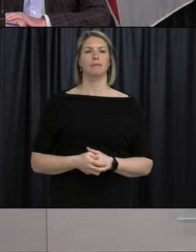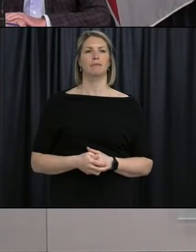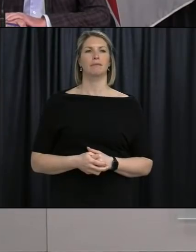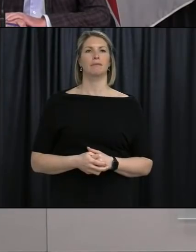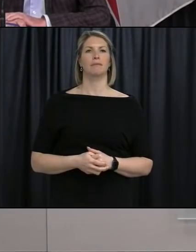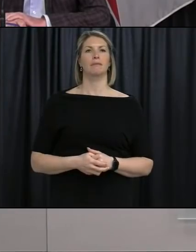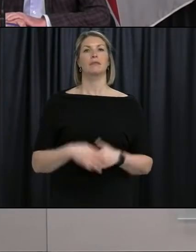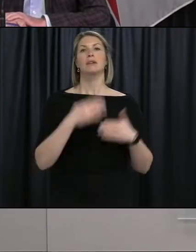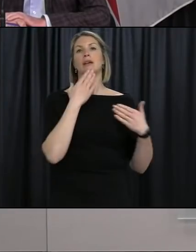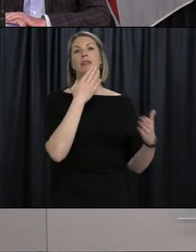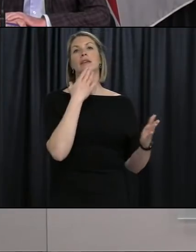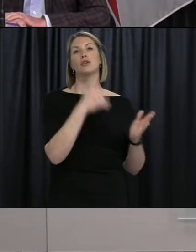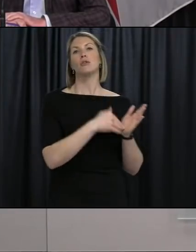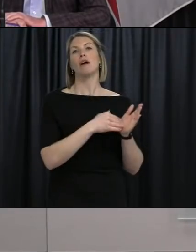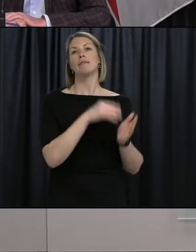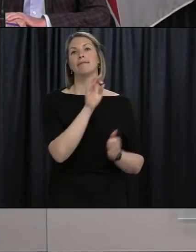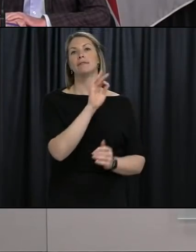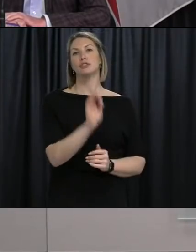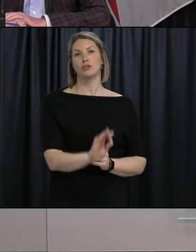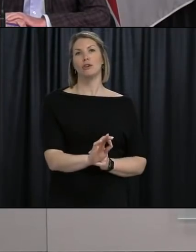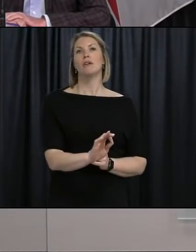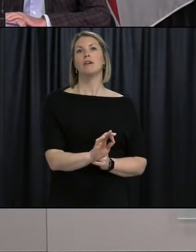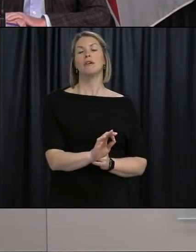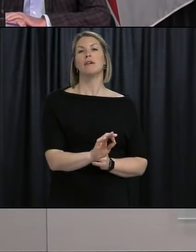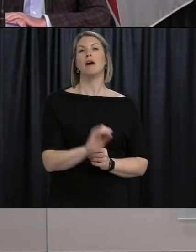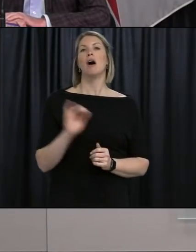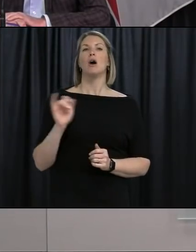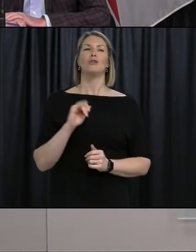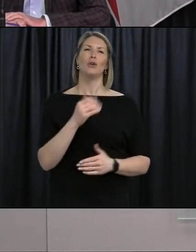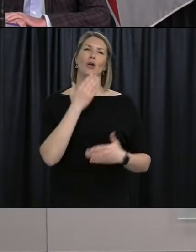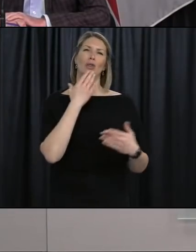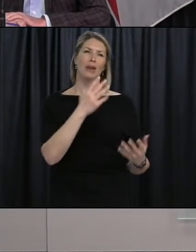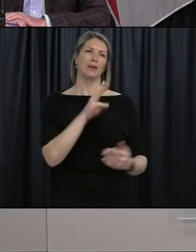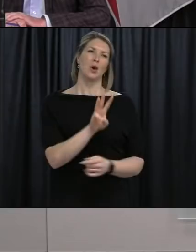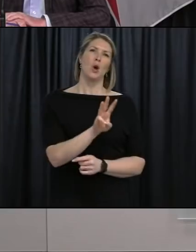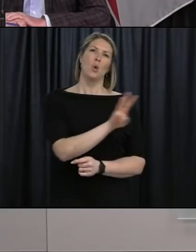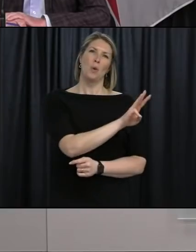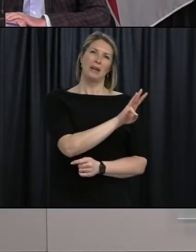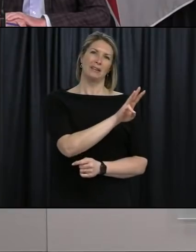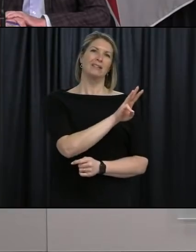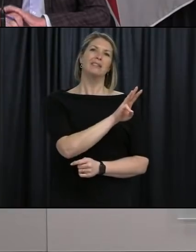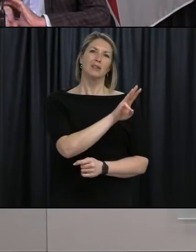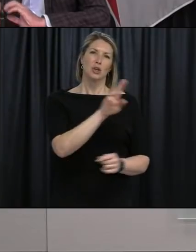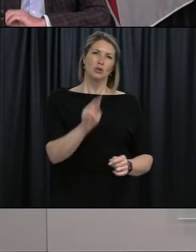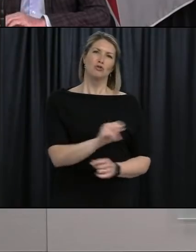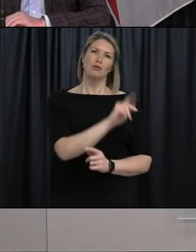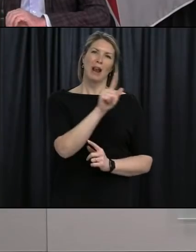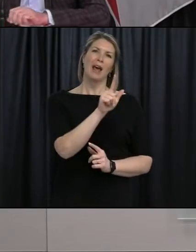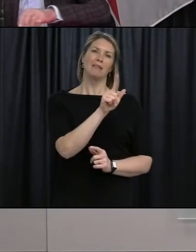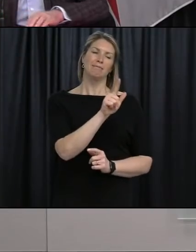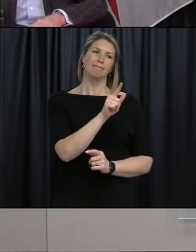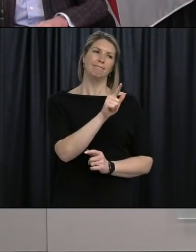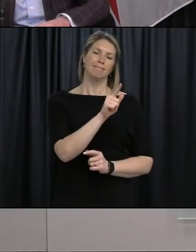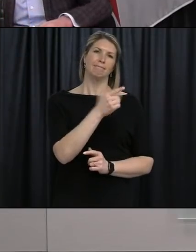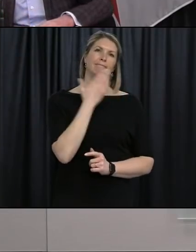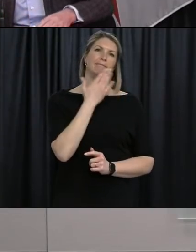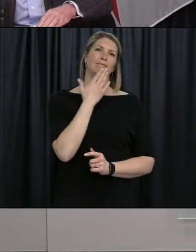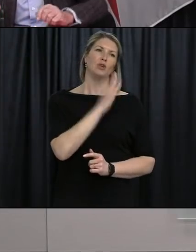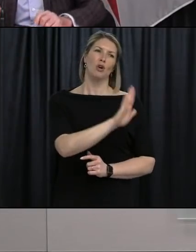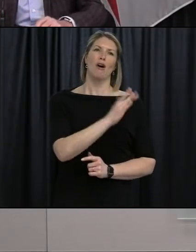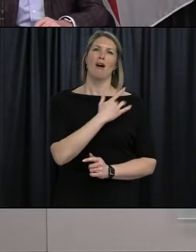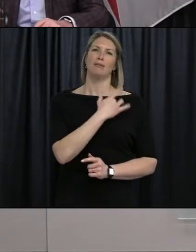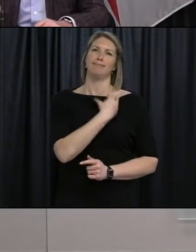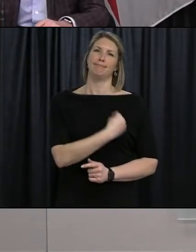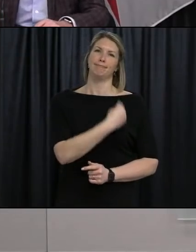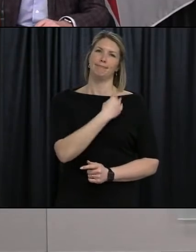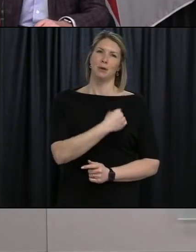Well, thank you, Dr. Fitzgerald. I'd also like to thank the people on the West Coast for their patience and in helping us navigate the